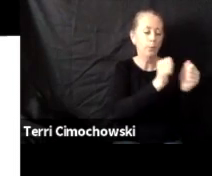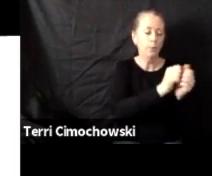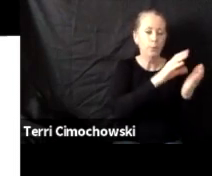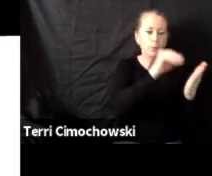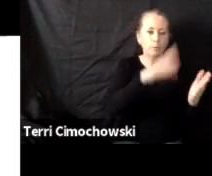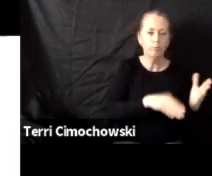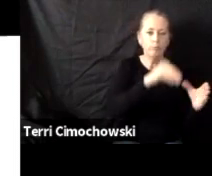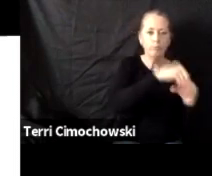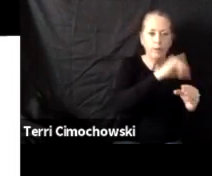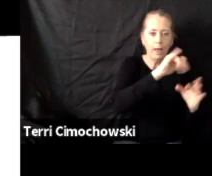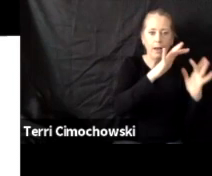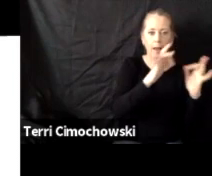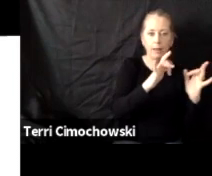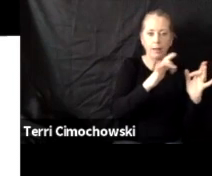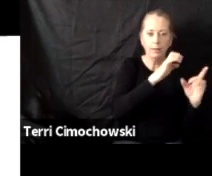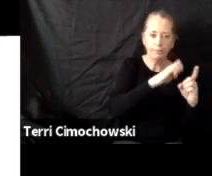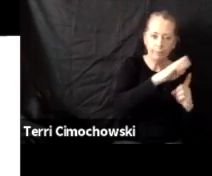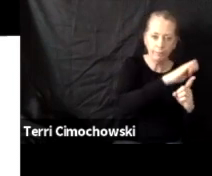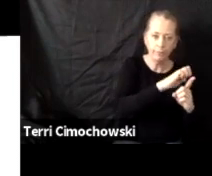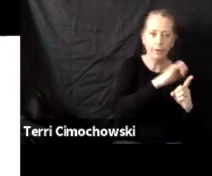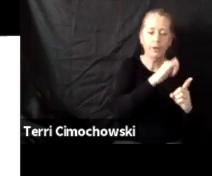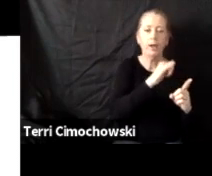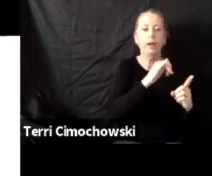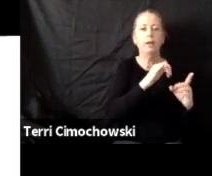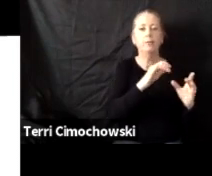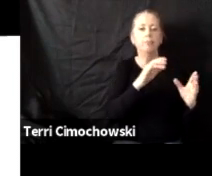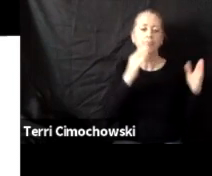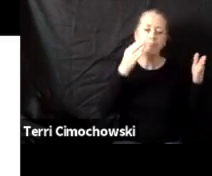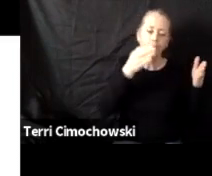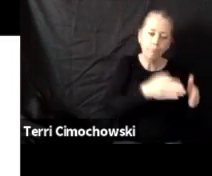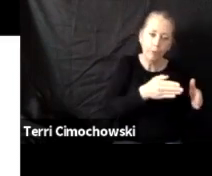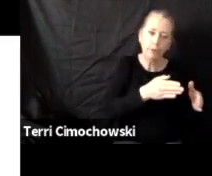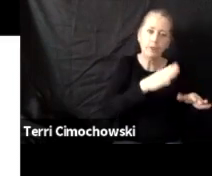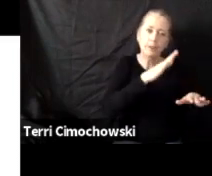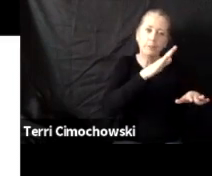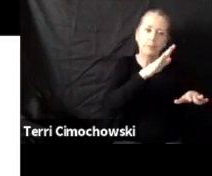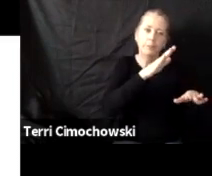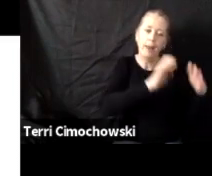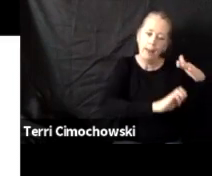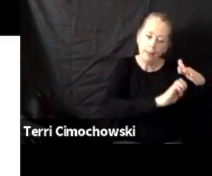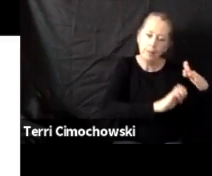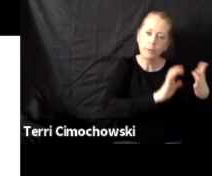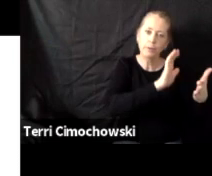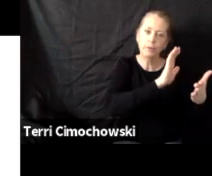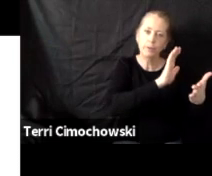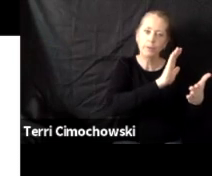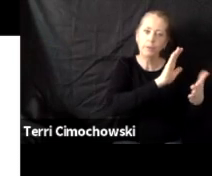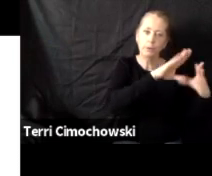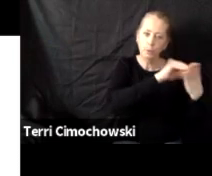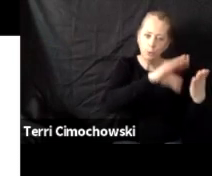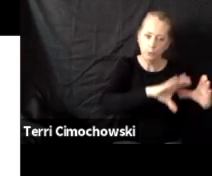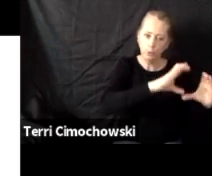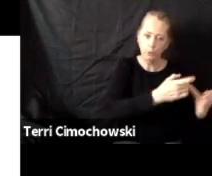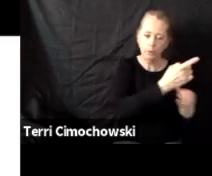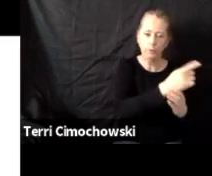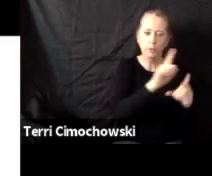an online environment and really being able to focus on learning in an online environment. There